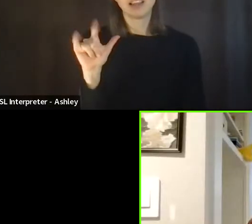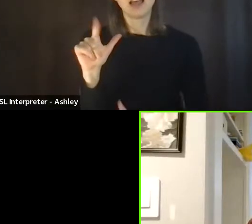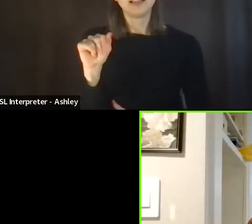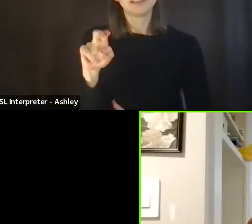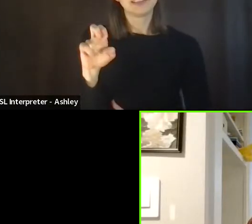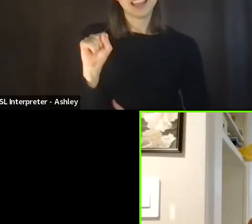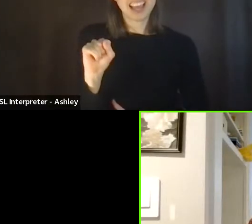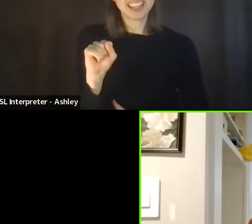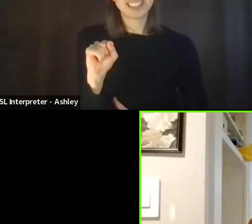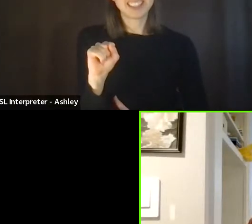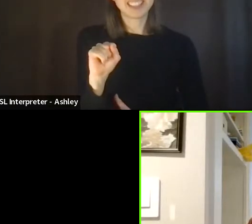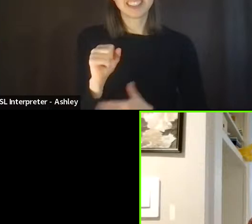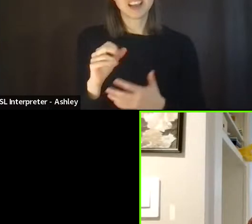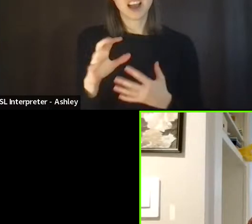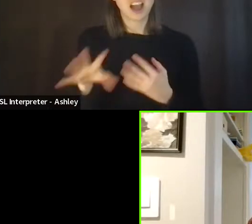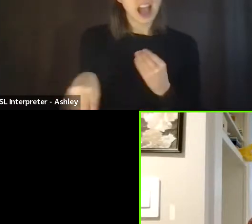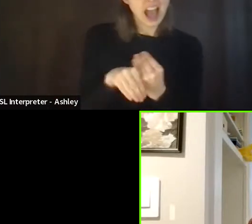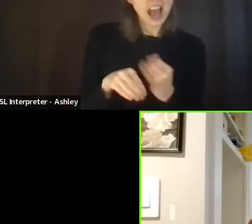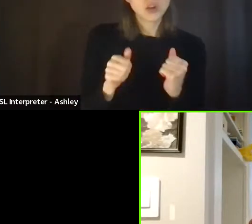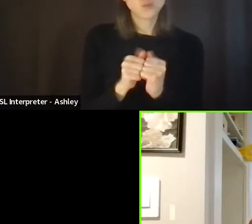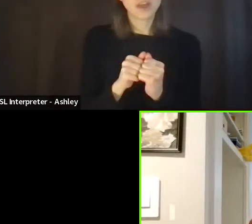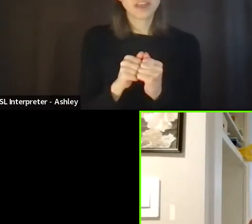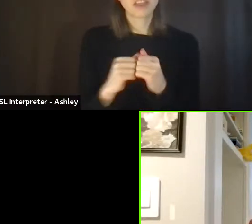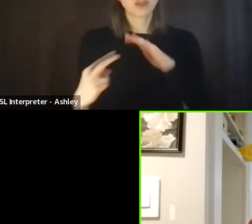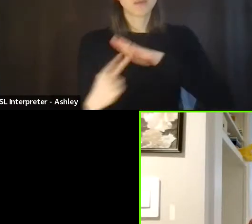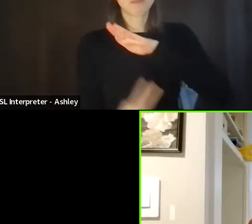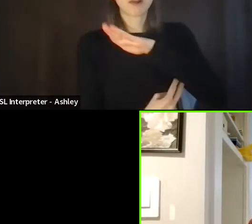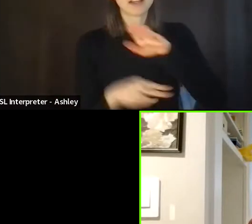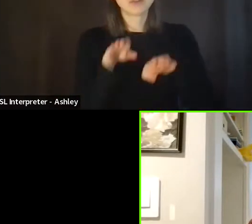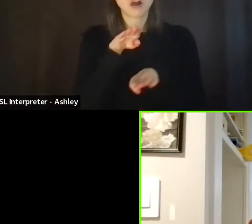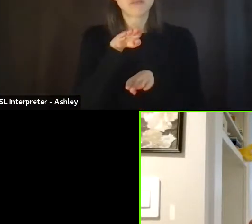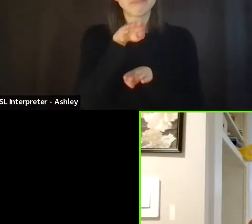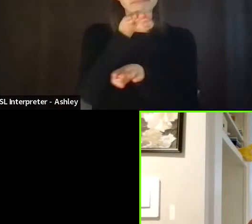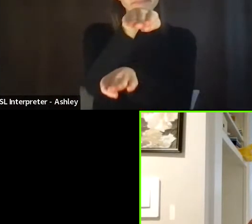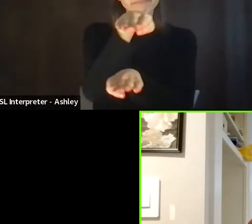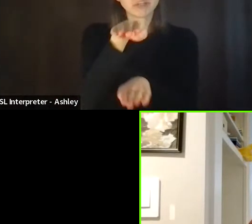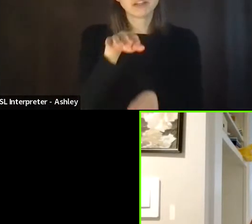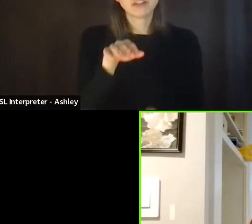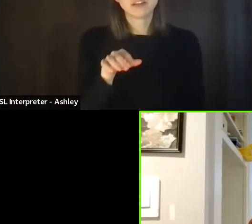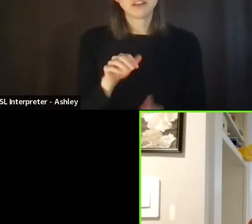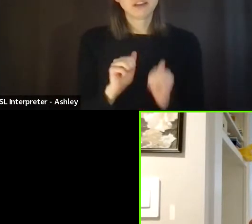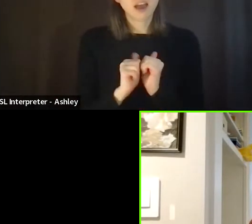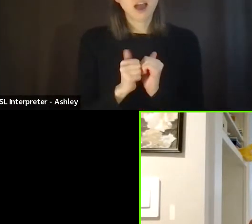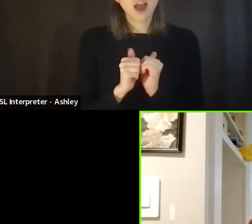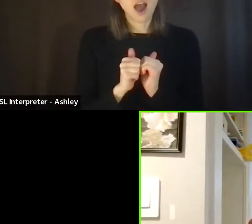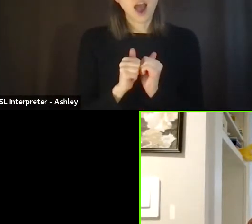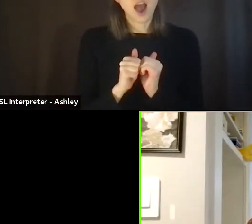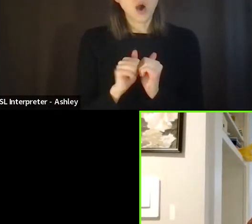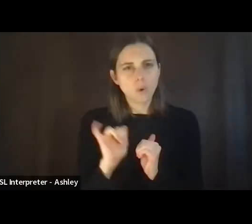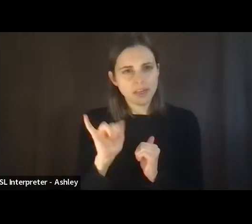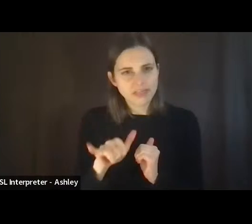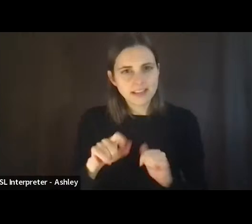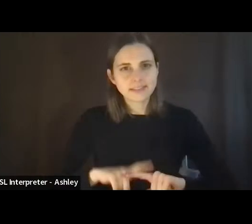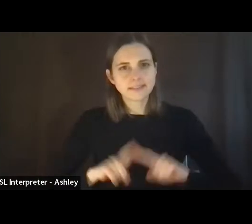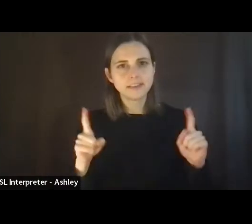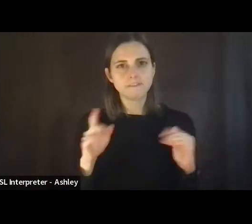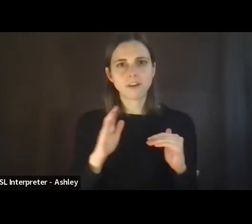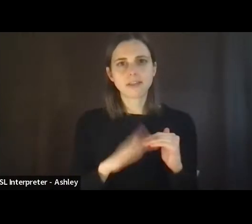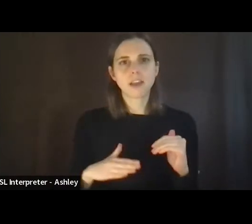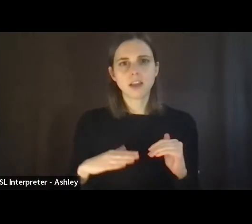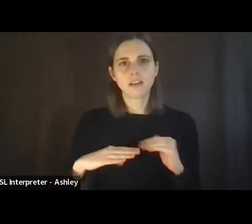option? And how is that different than if it was the flat bridge?